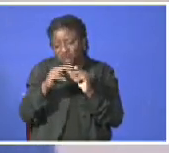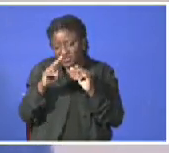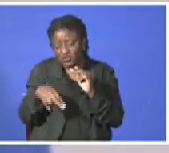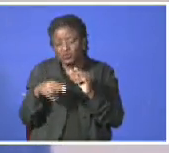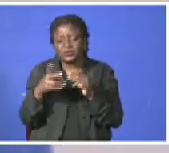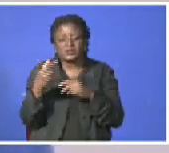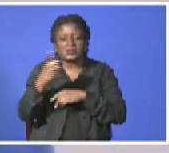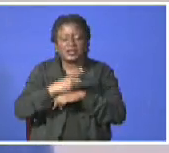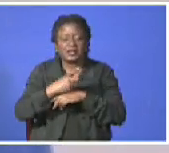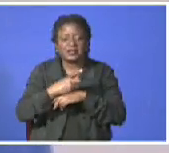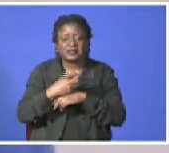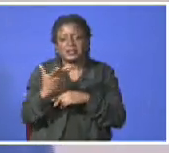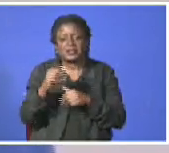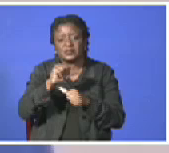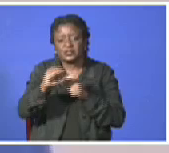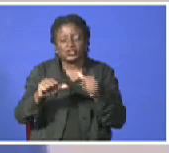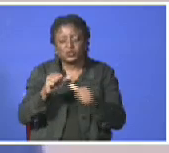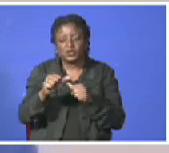and